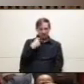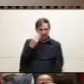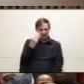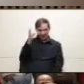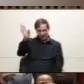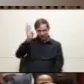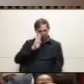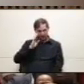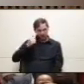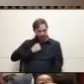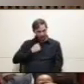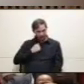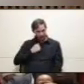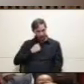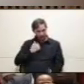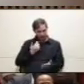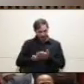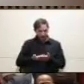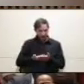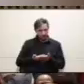have the means to give us the money.